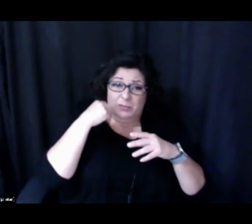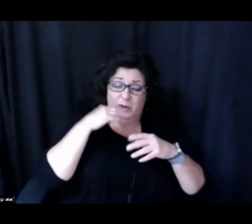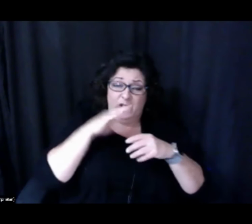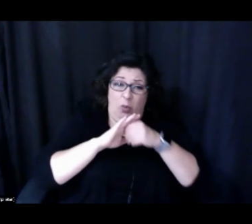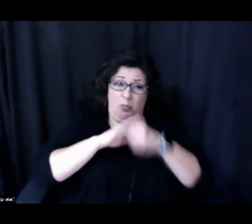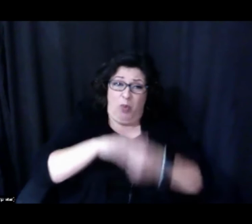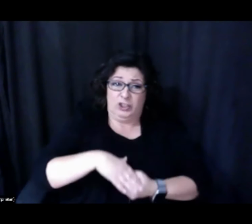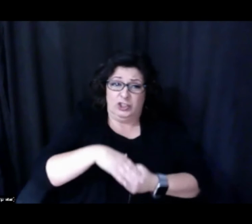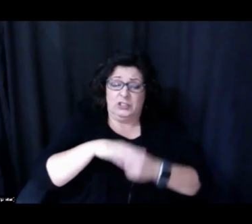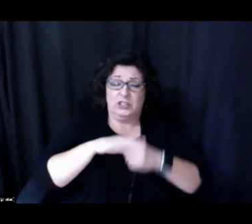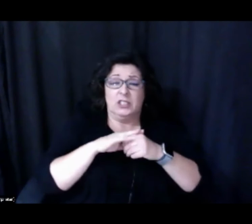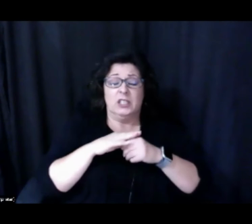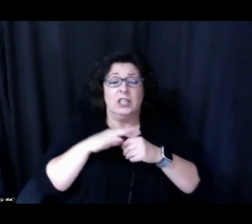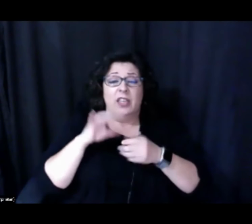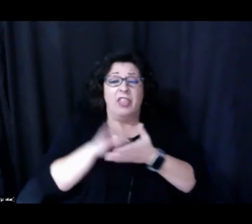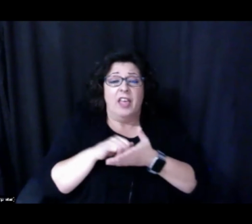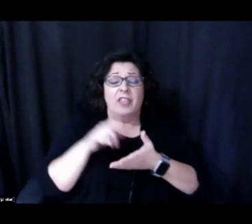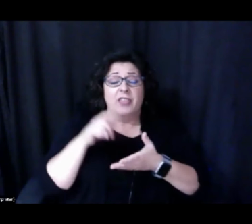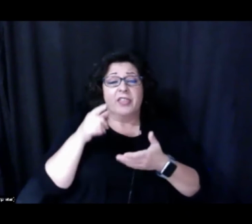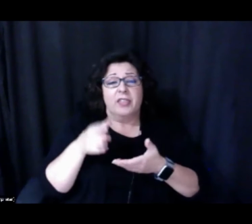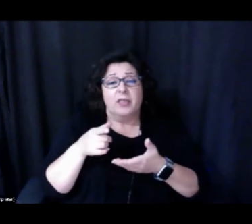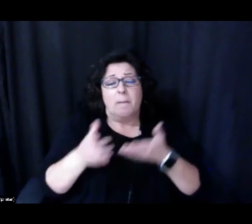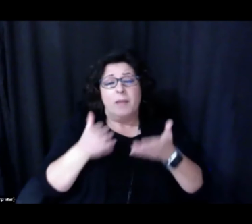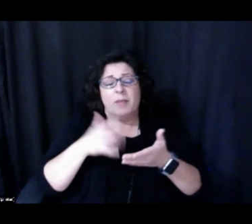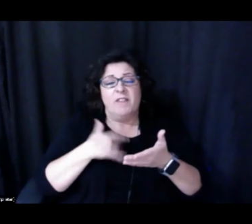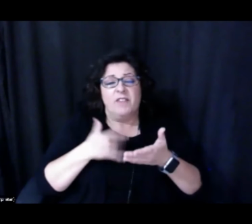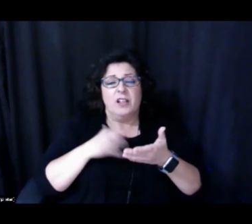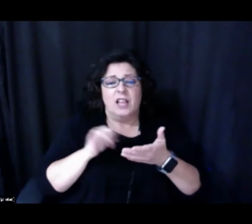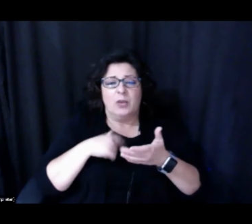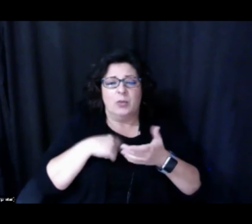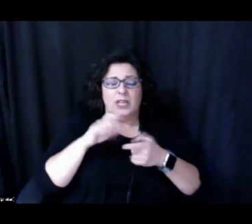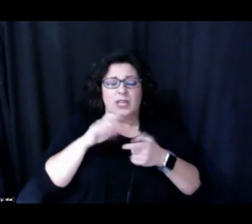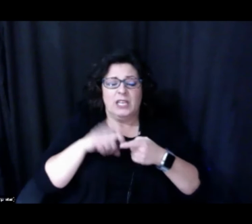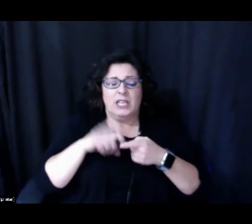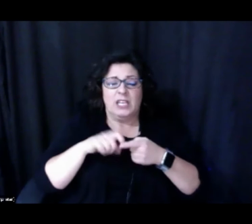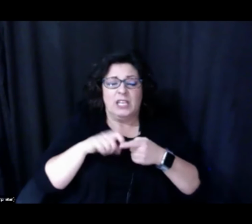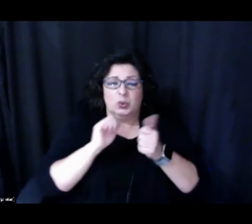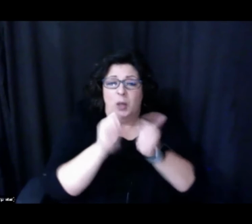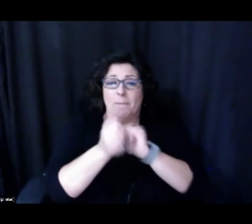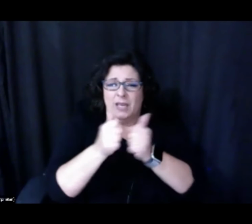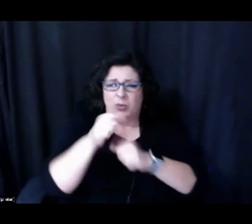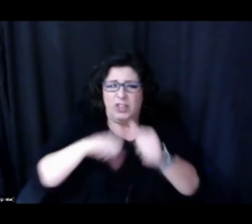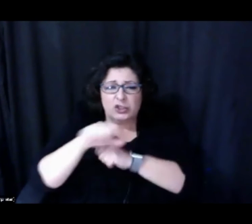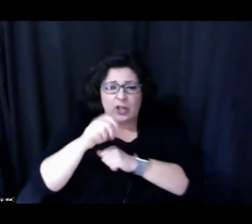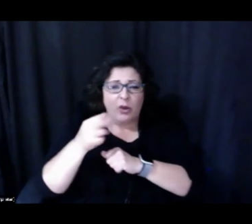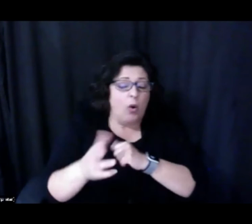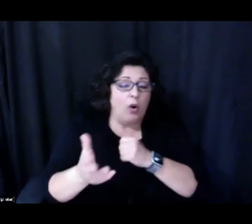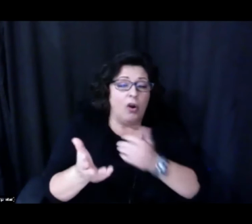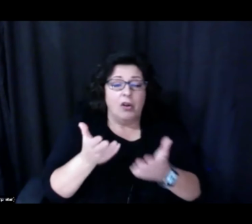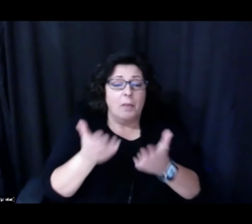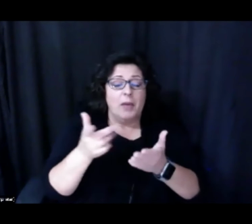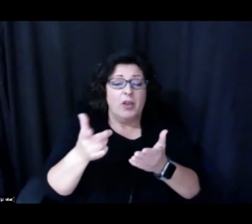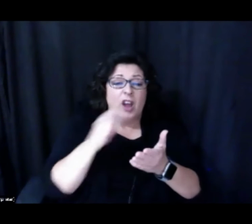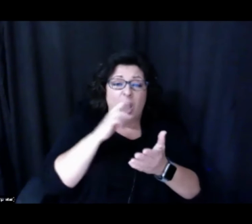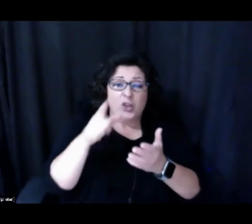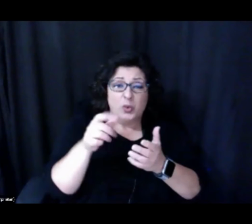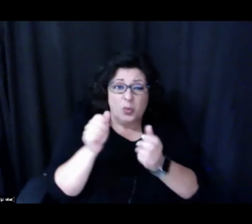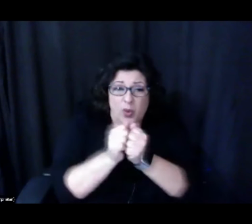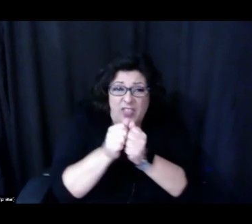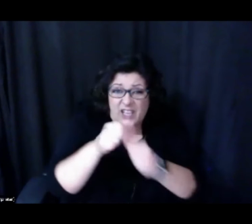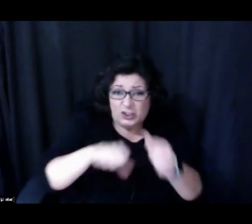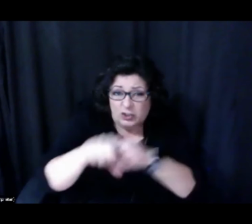oppression is that we might feel like we need to compete with each other or argue with each